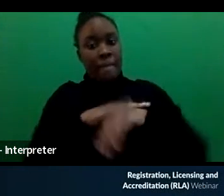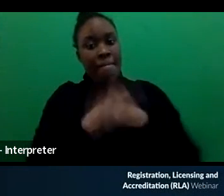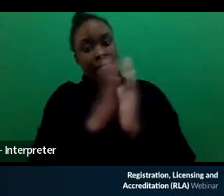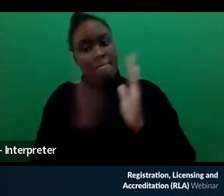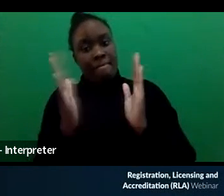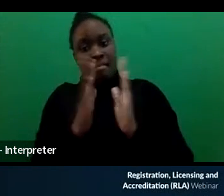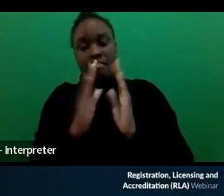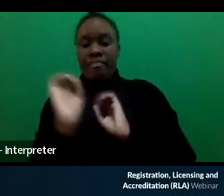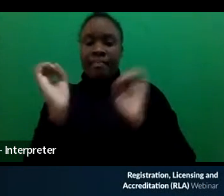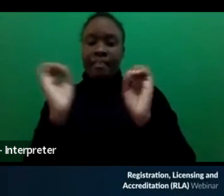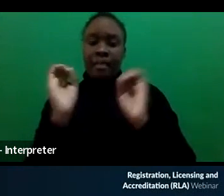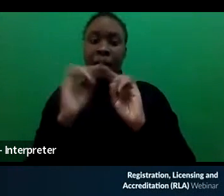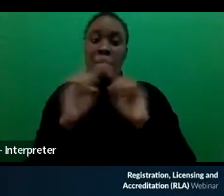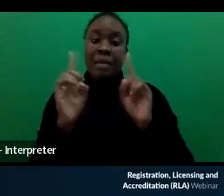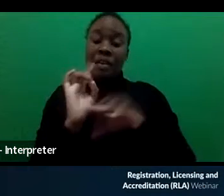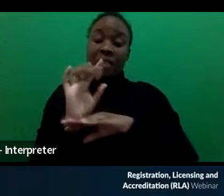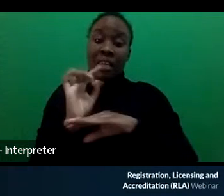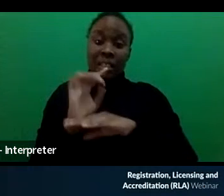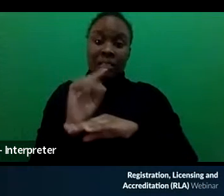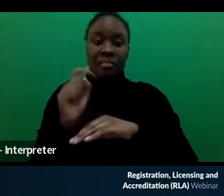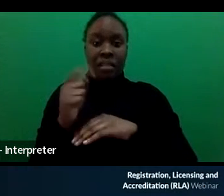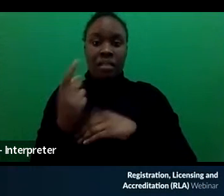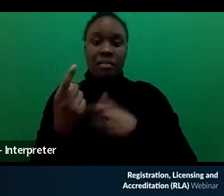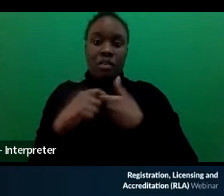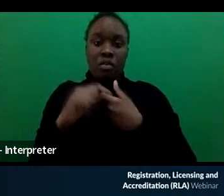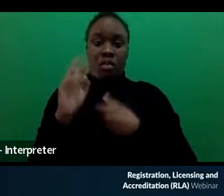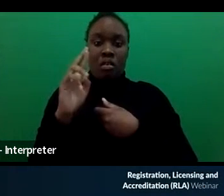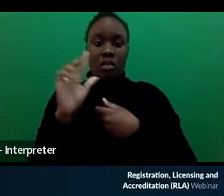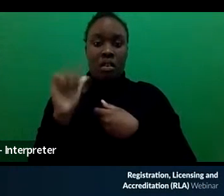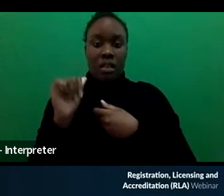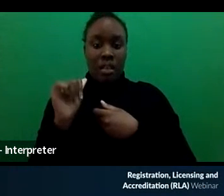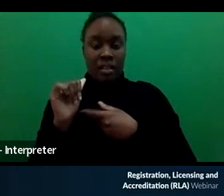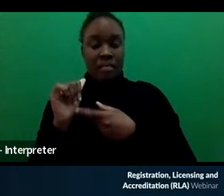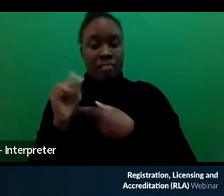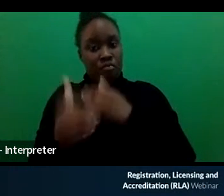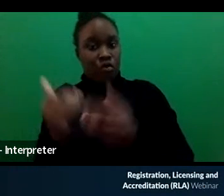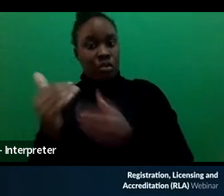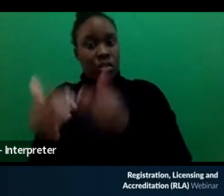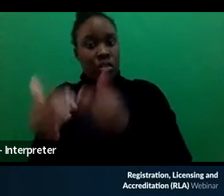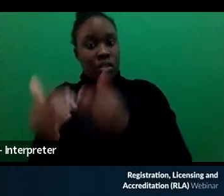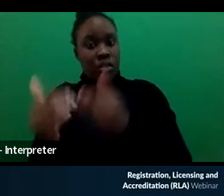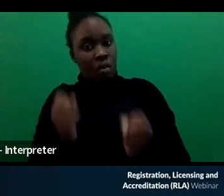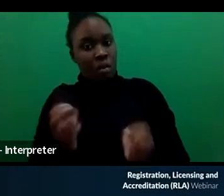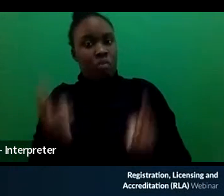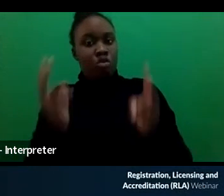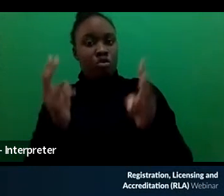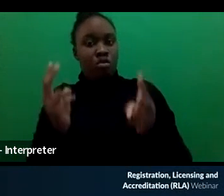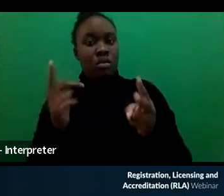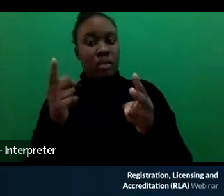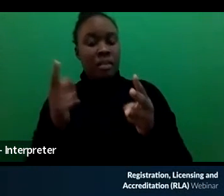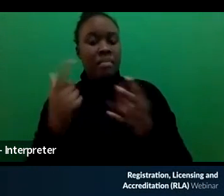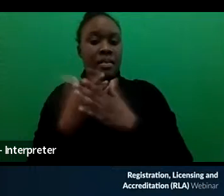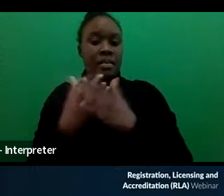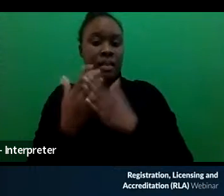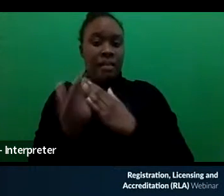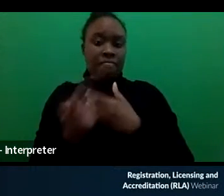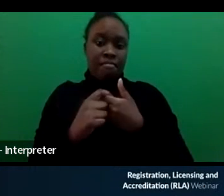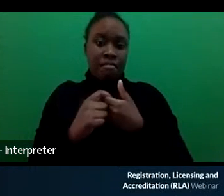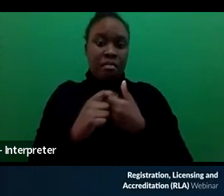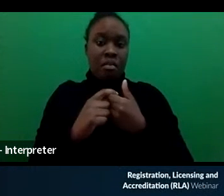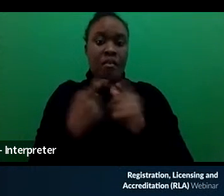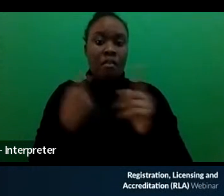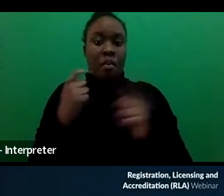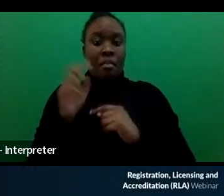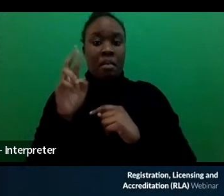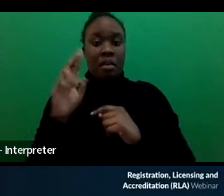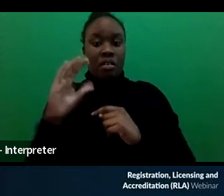be onboarded on the RLA process. This will afford them an opportunity as well from the RCG perspective, that